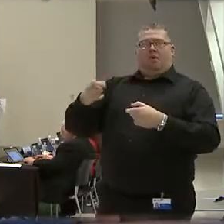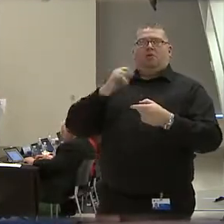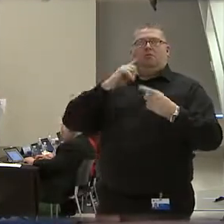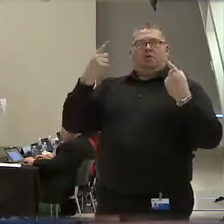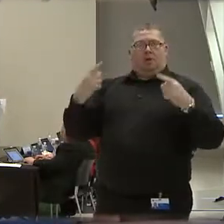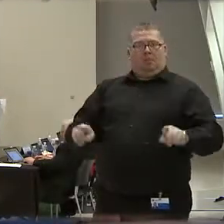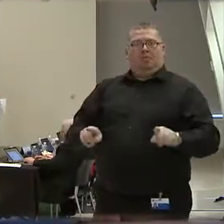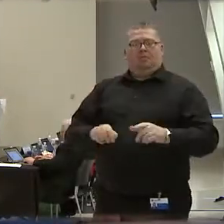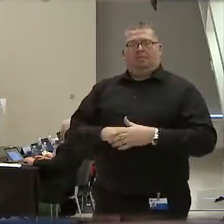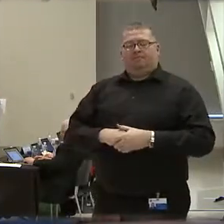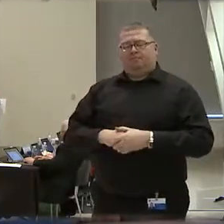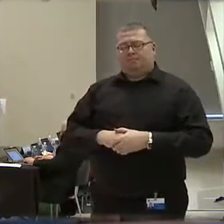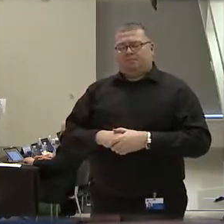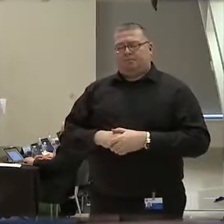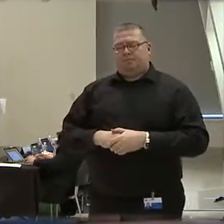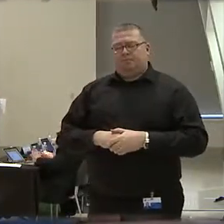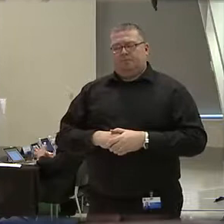Because,